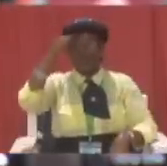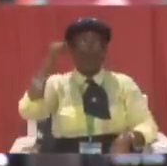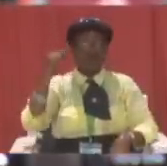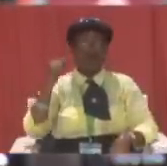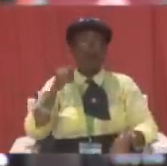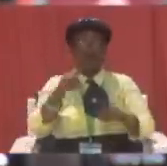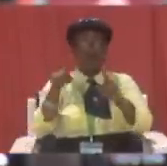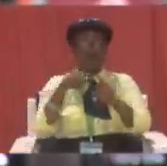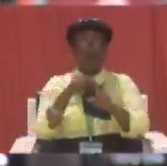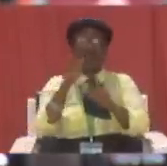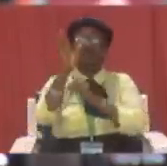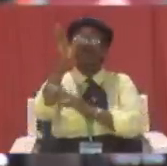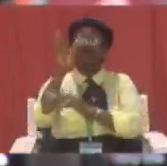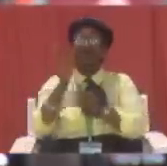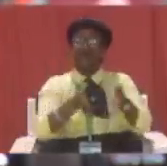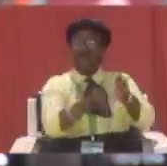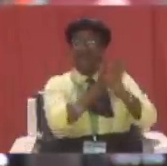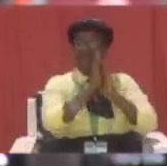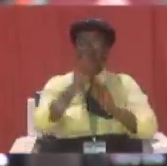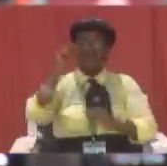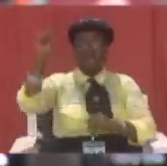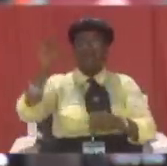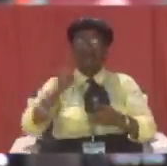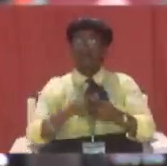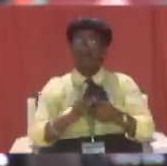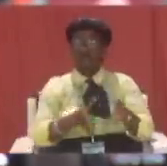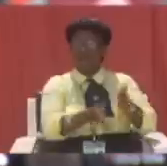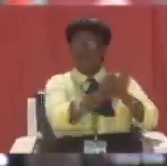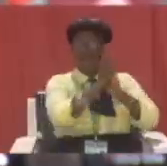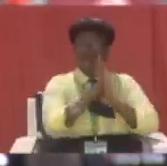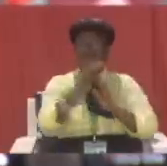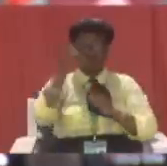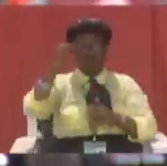when God asked him to ask for something, he asked for wisdom.